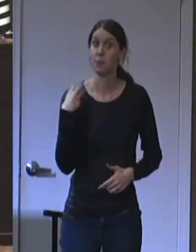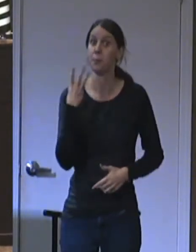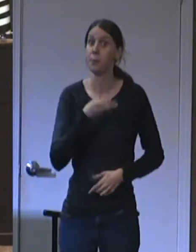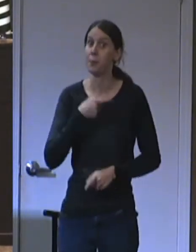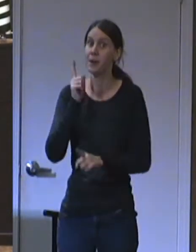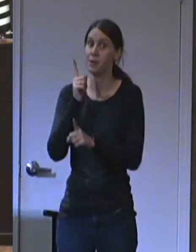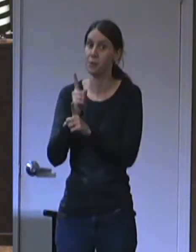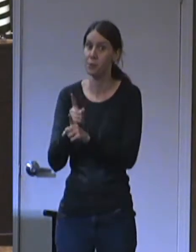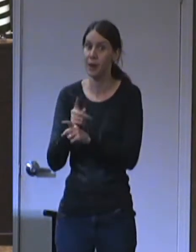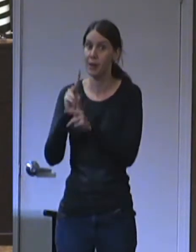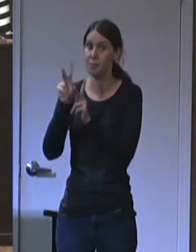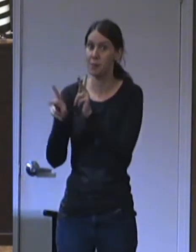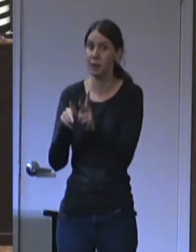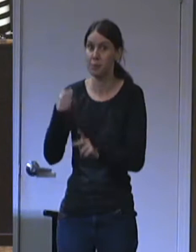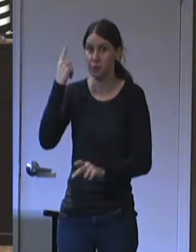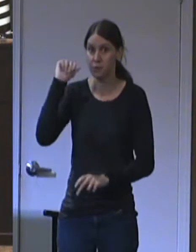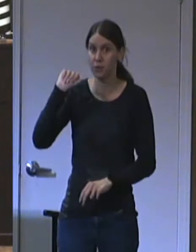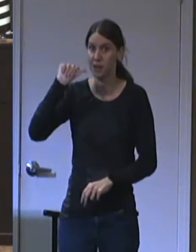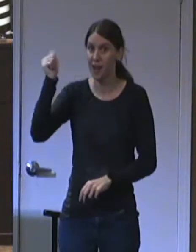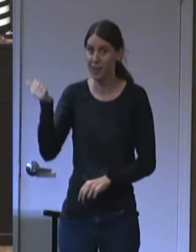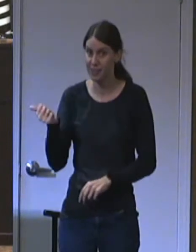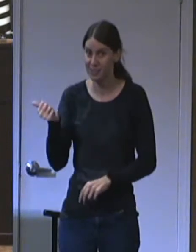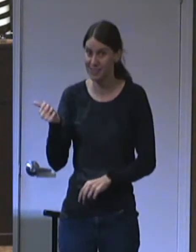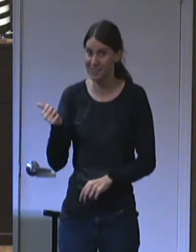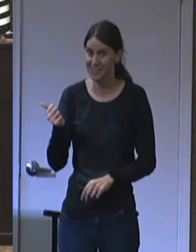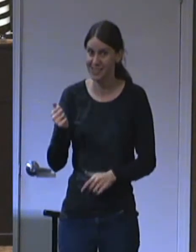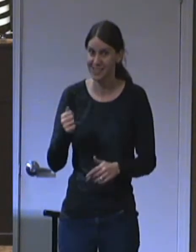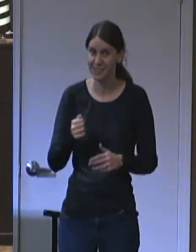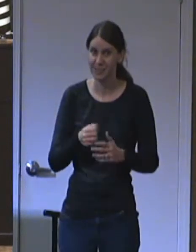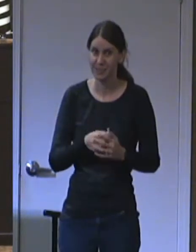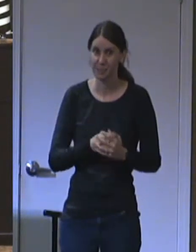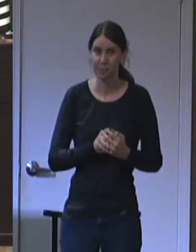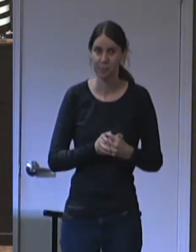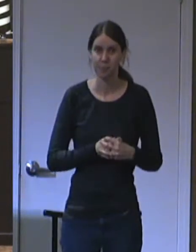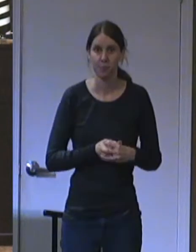we've experienced, or we can at least